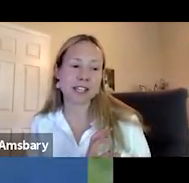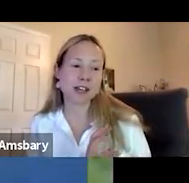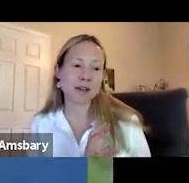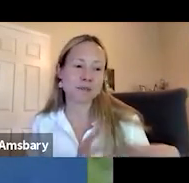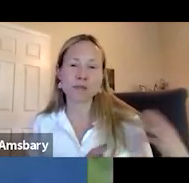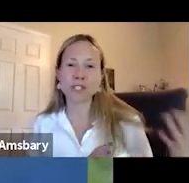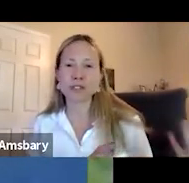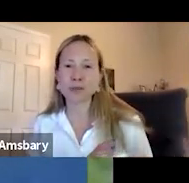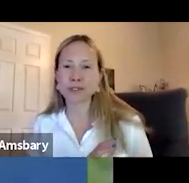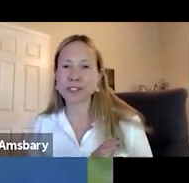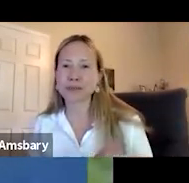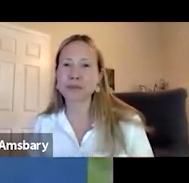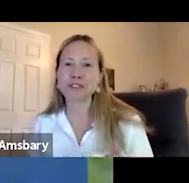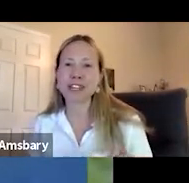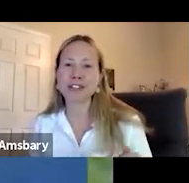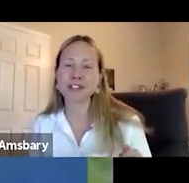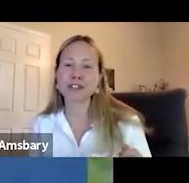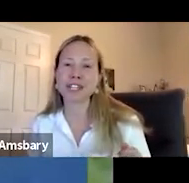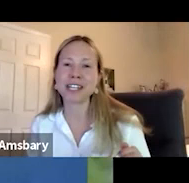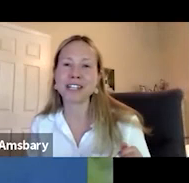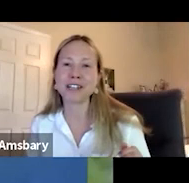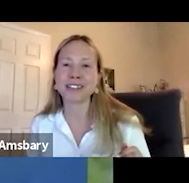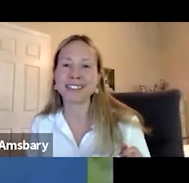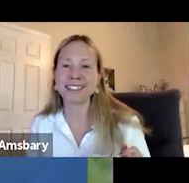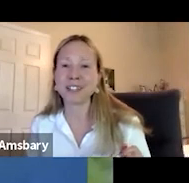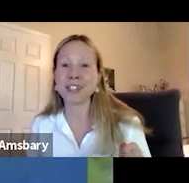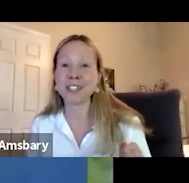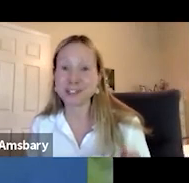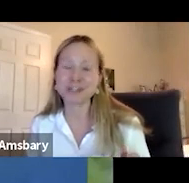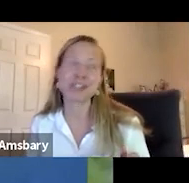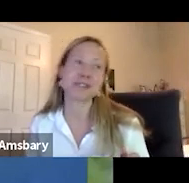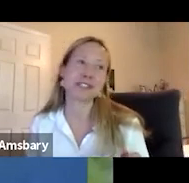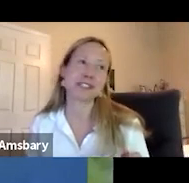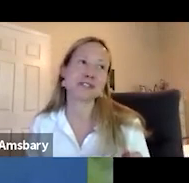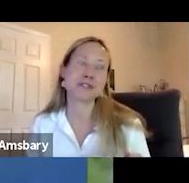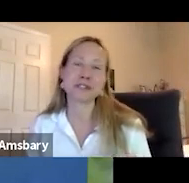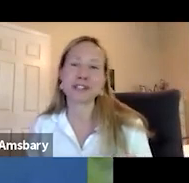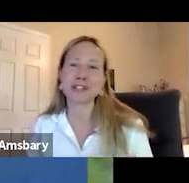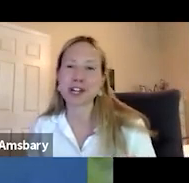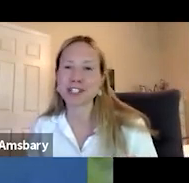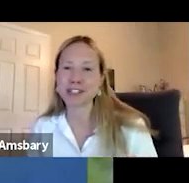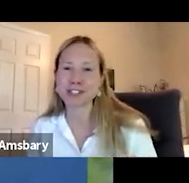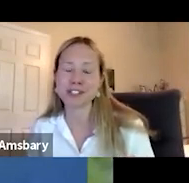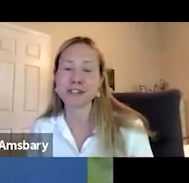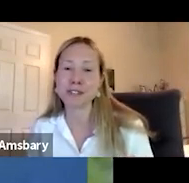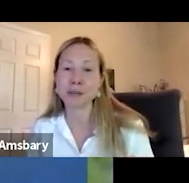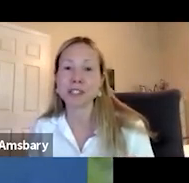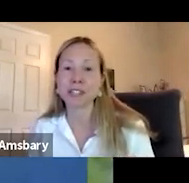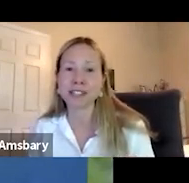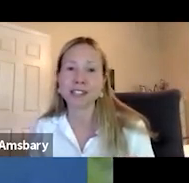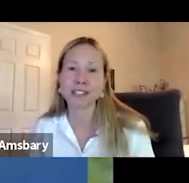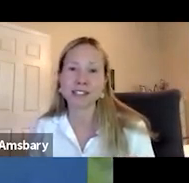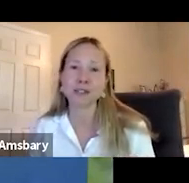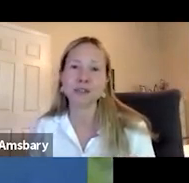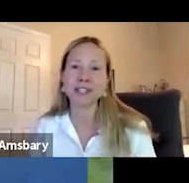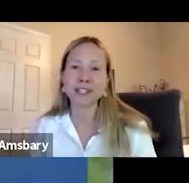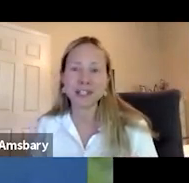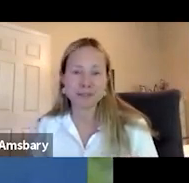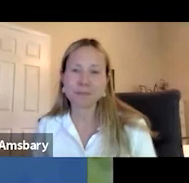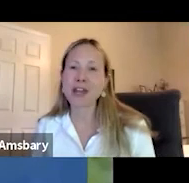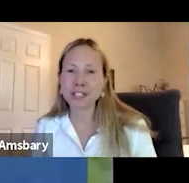different resource providers created, you know, additional resources for practitioners and families to access